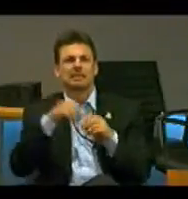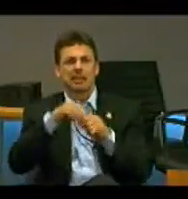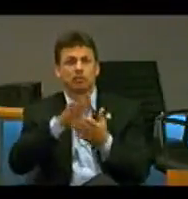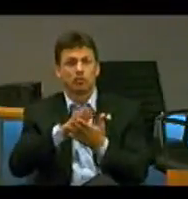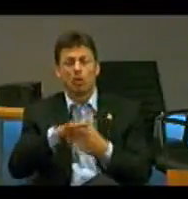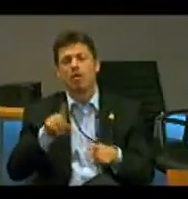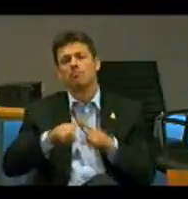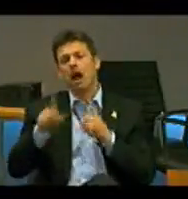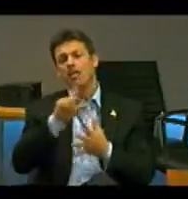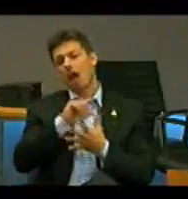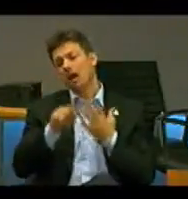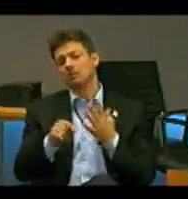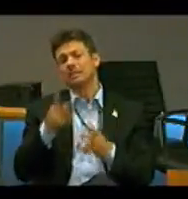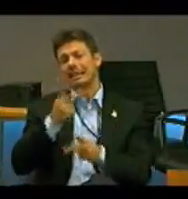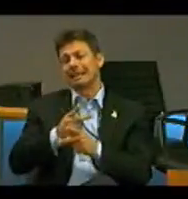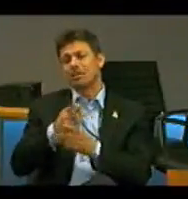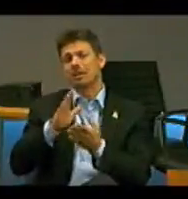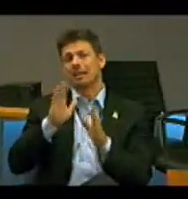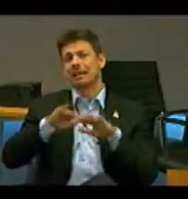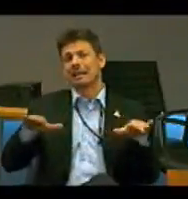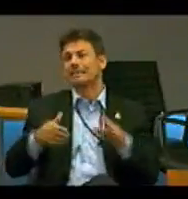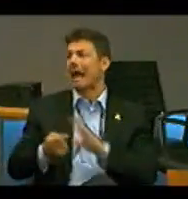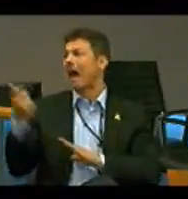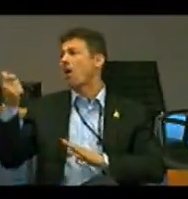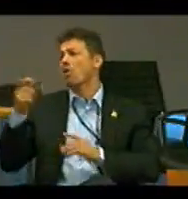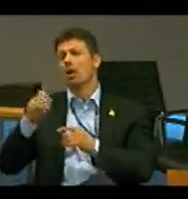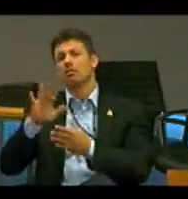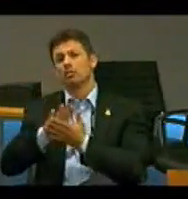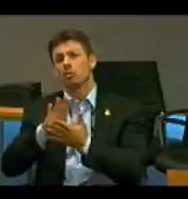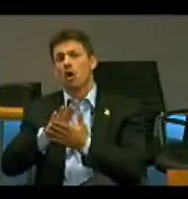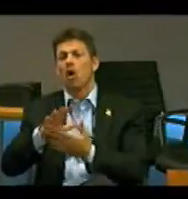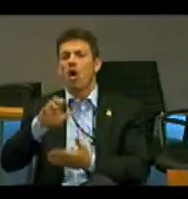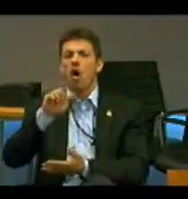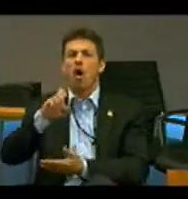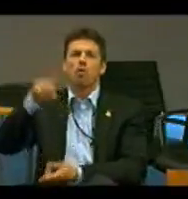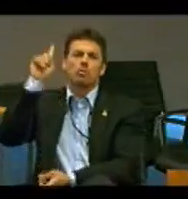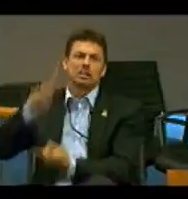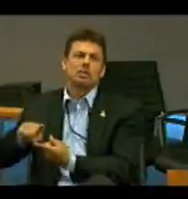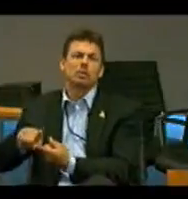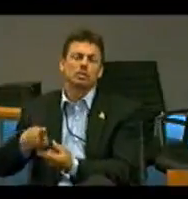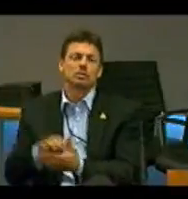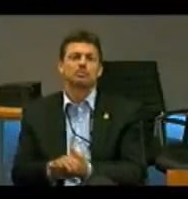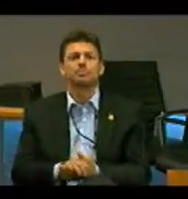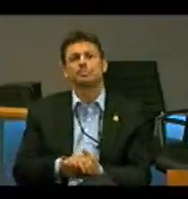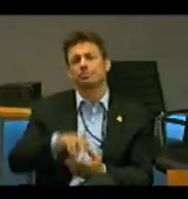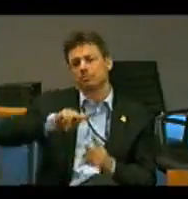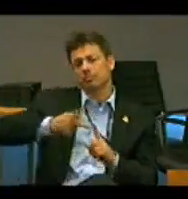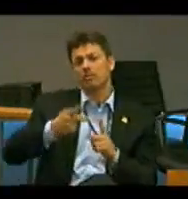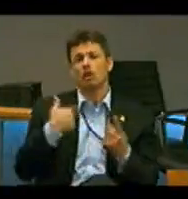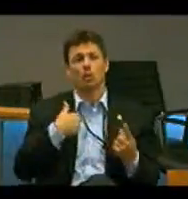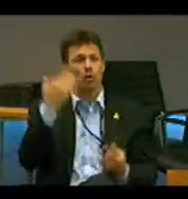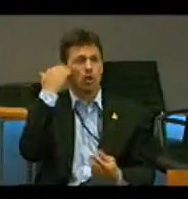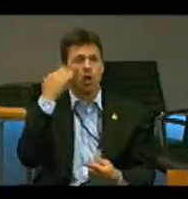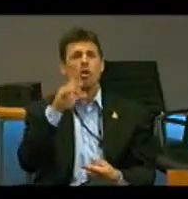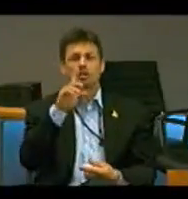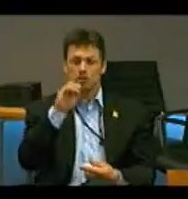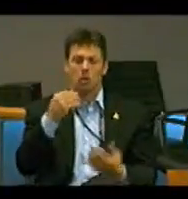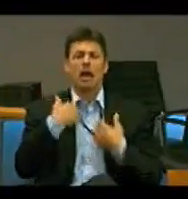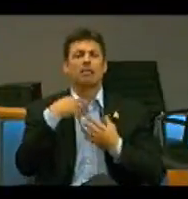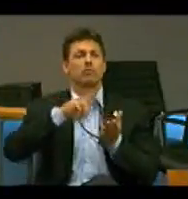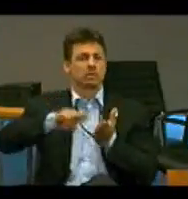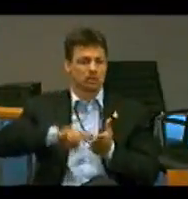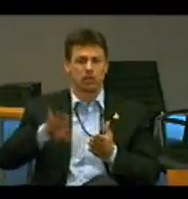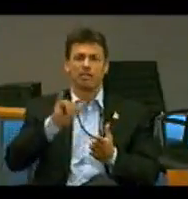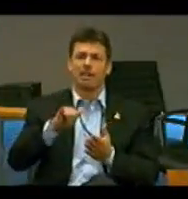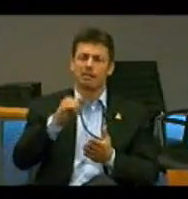that keep kids outside of classrooms and don't allow them to learn are reduced. And secondly, what we do know, there is research that tells